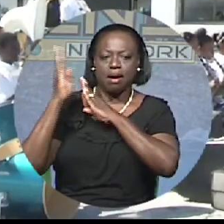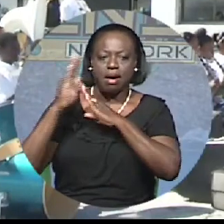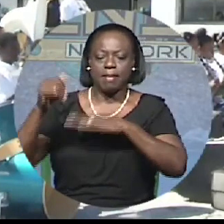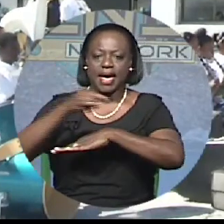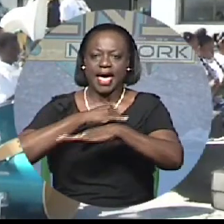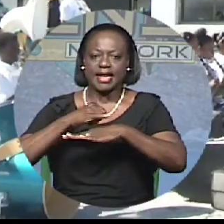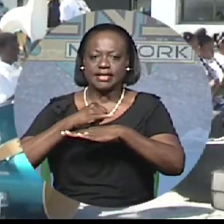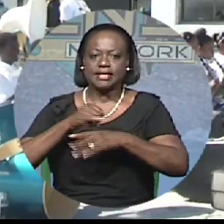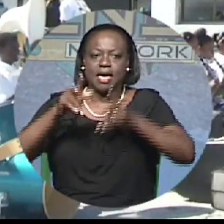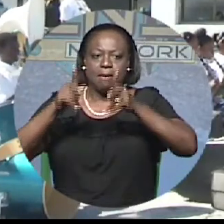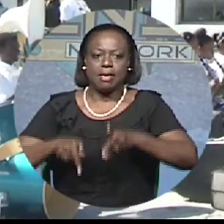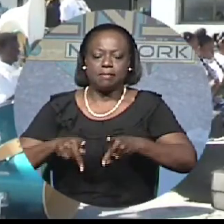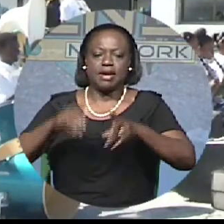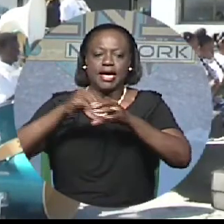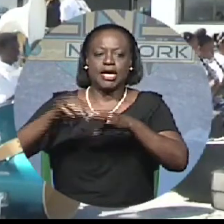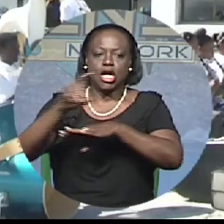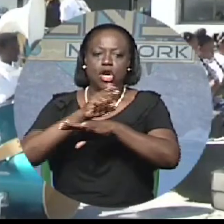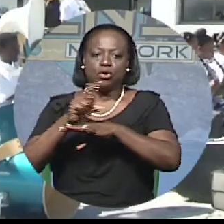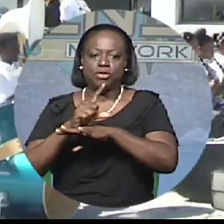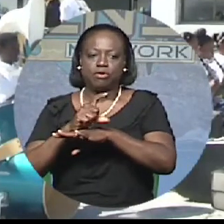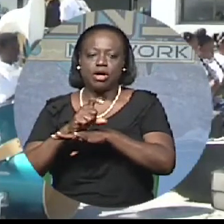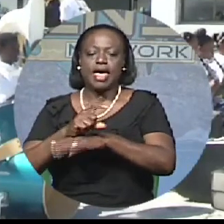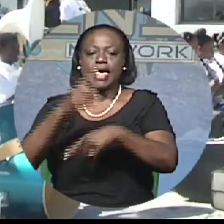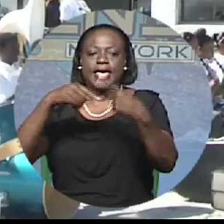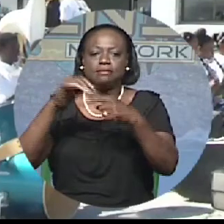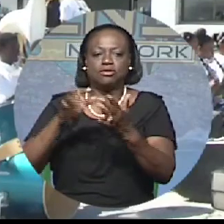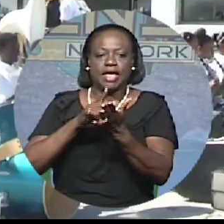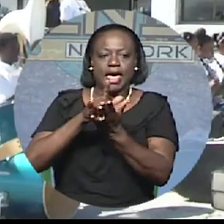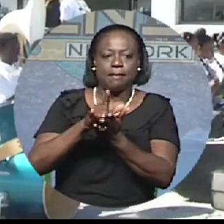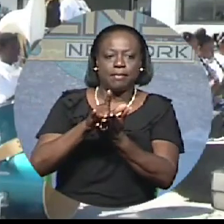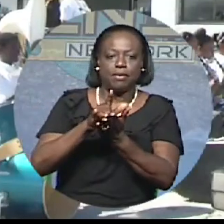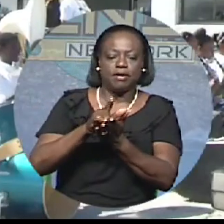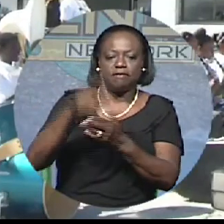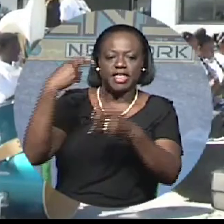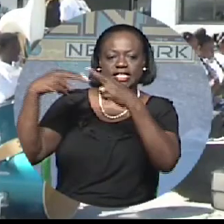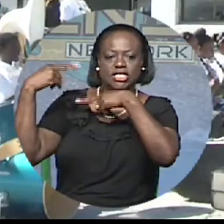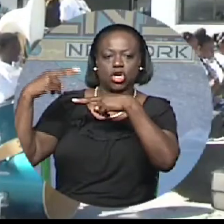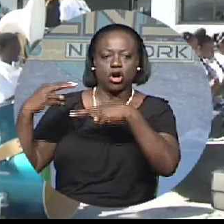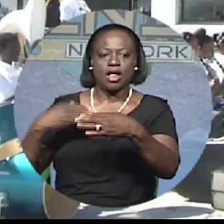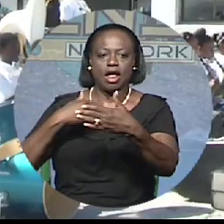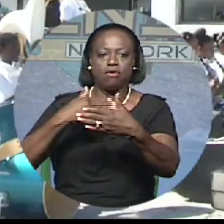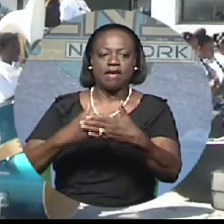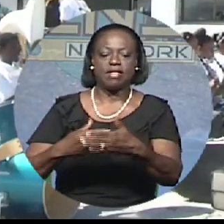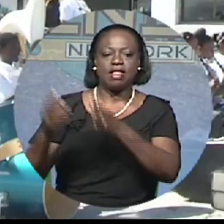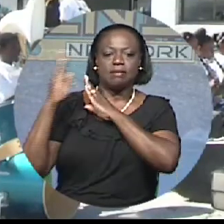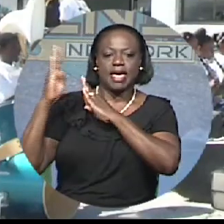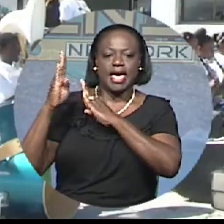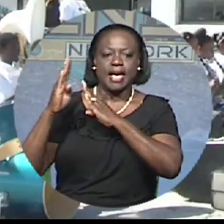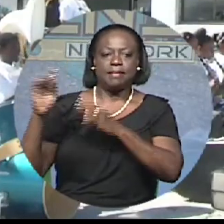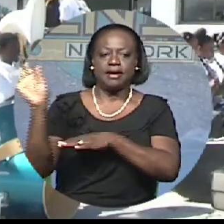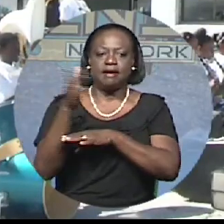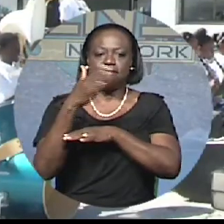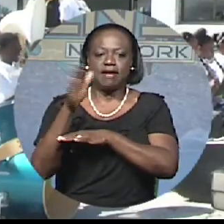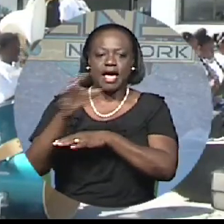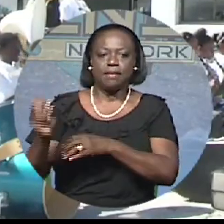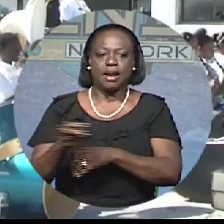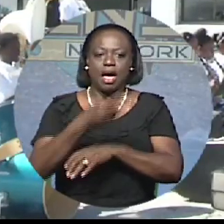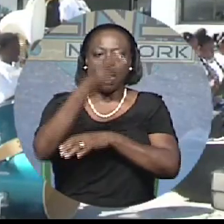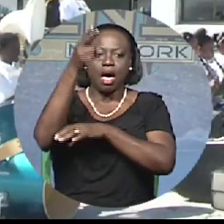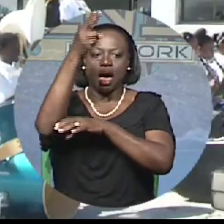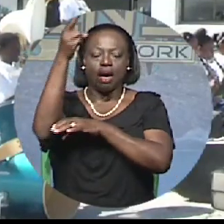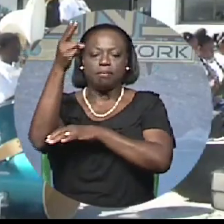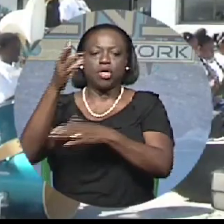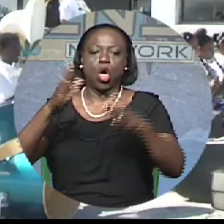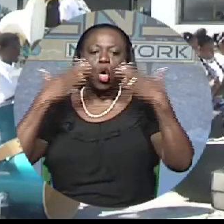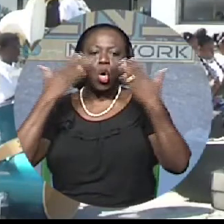in Eleuthera turned out at the Governor's Harbor Airport yesterday for the historic arrival. The Bahamian flag was hoisted during a cool Eleuthera breeze in